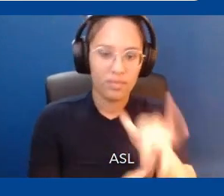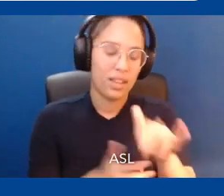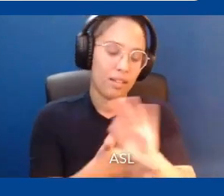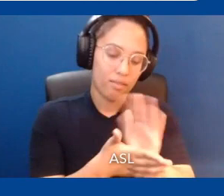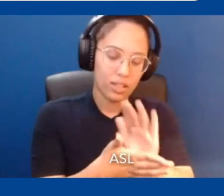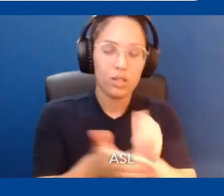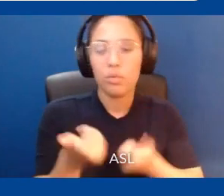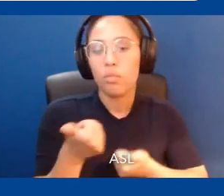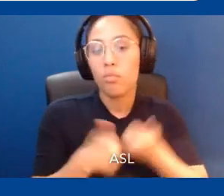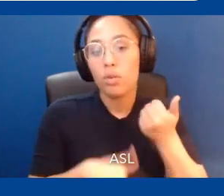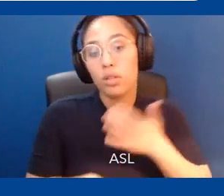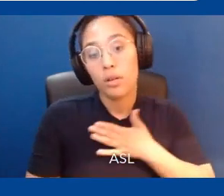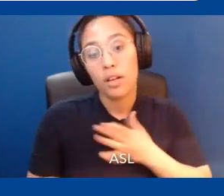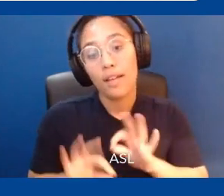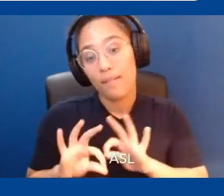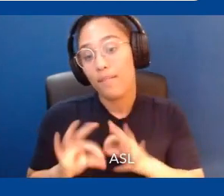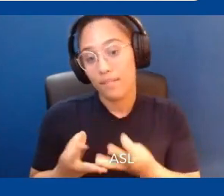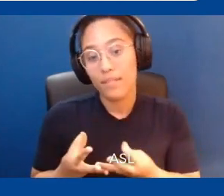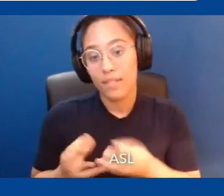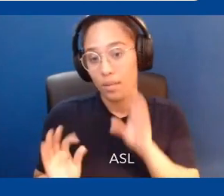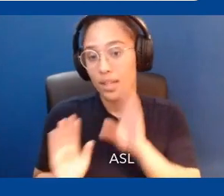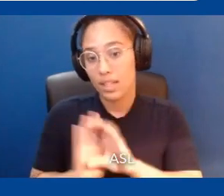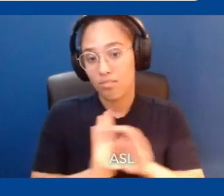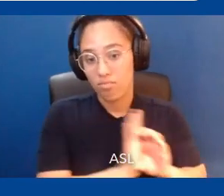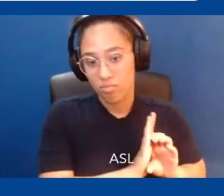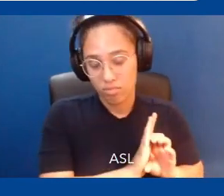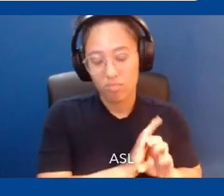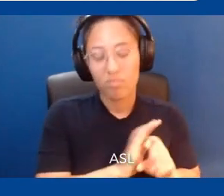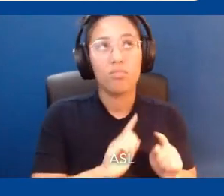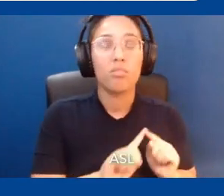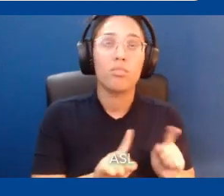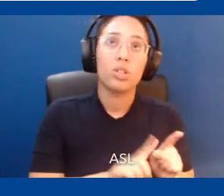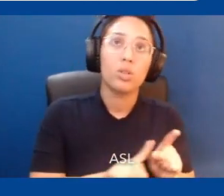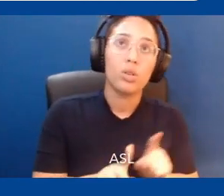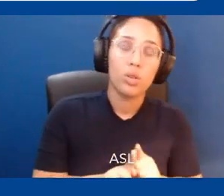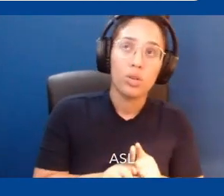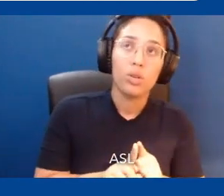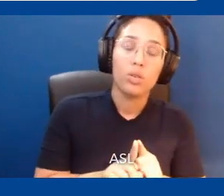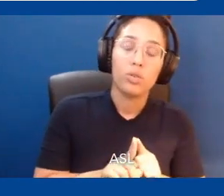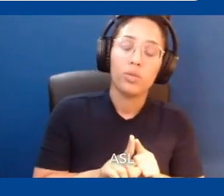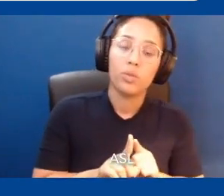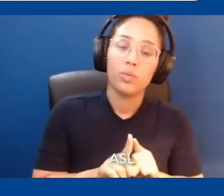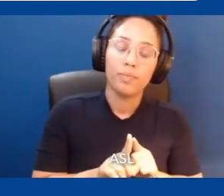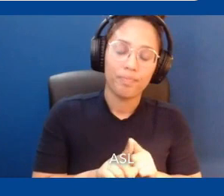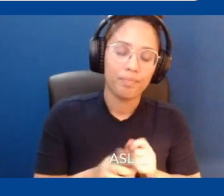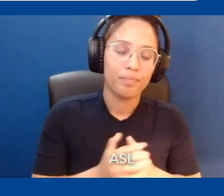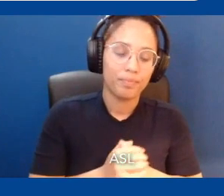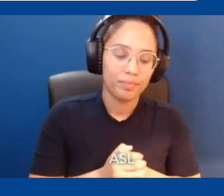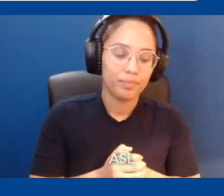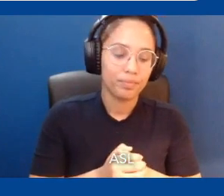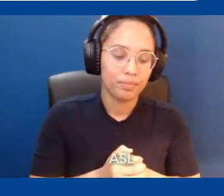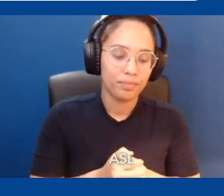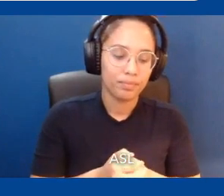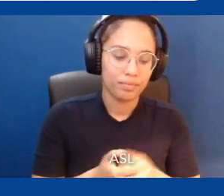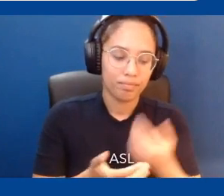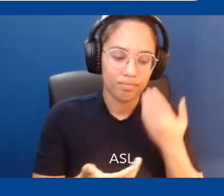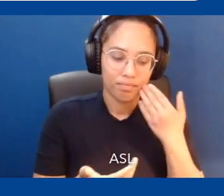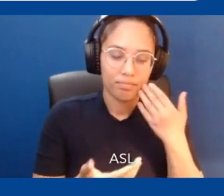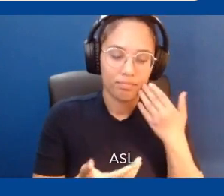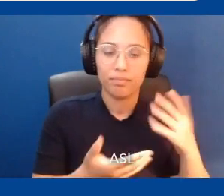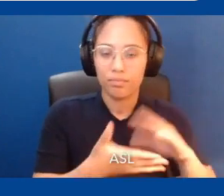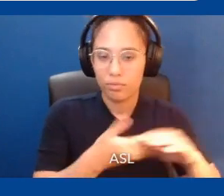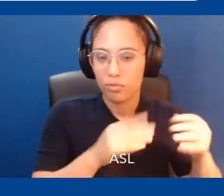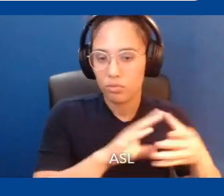images, but probably the testimonies of that are part of an oral archive. I